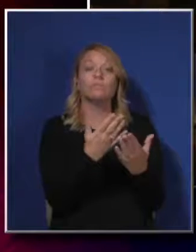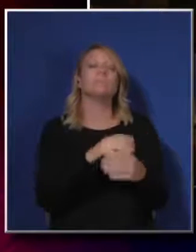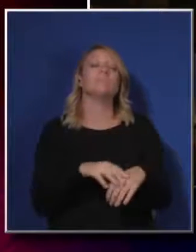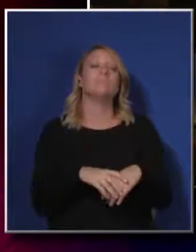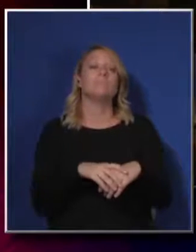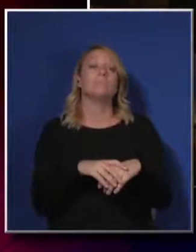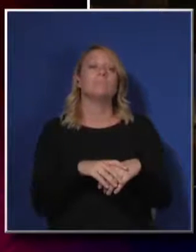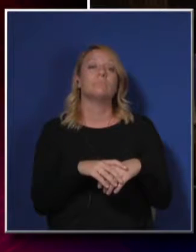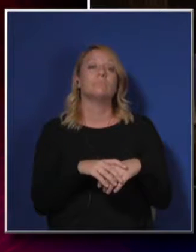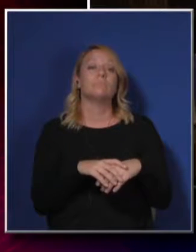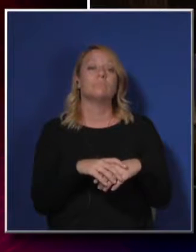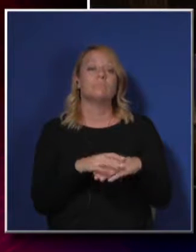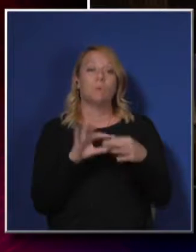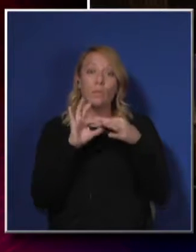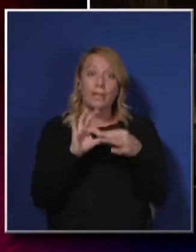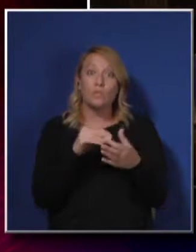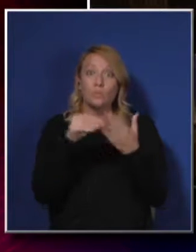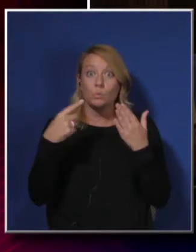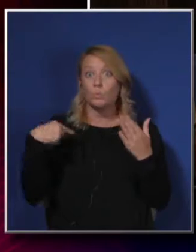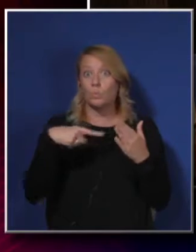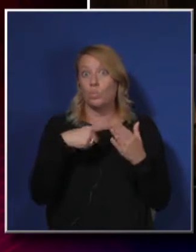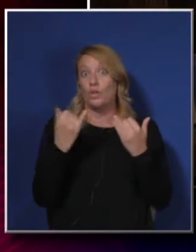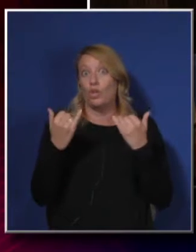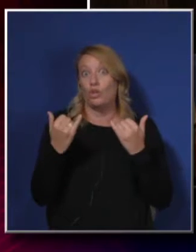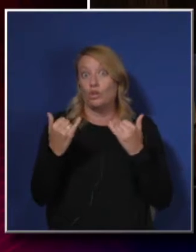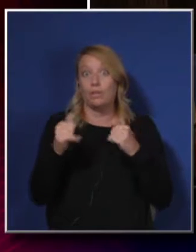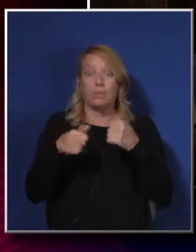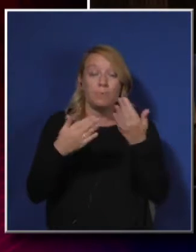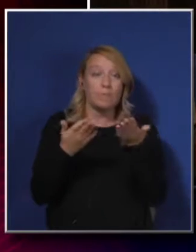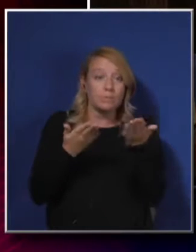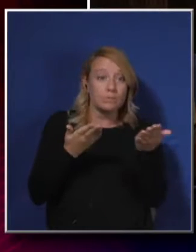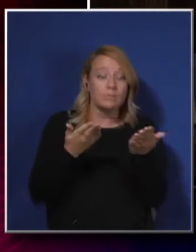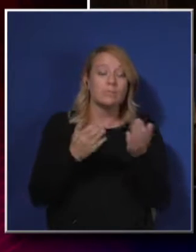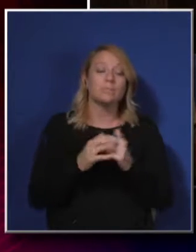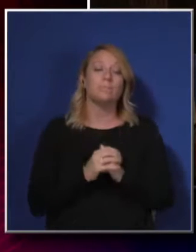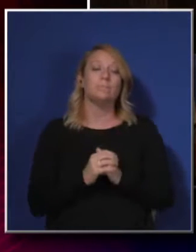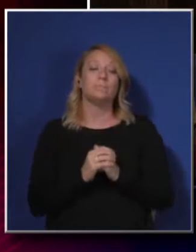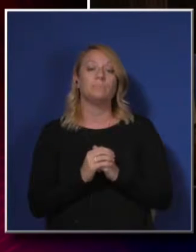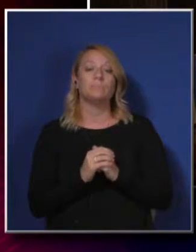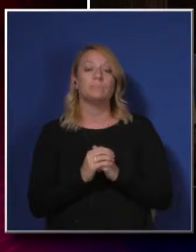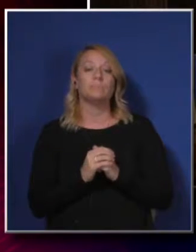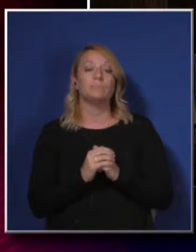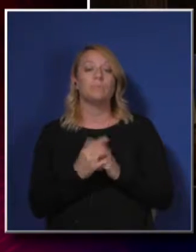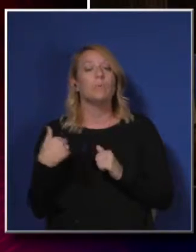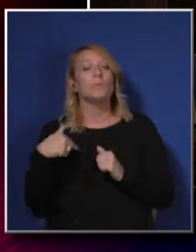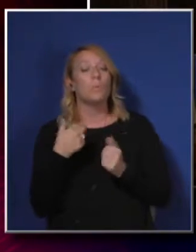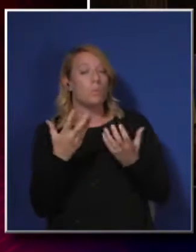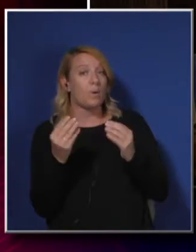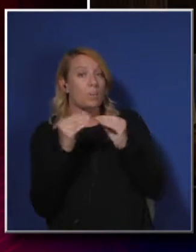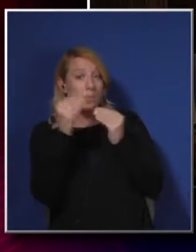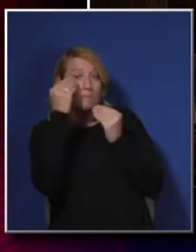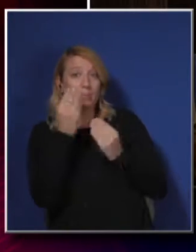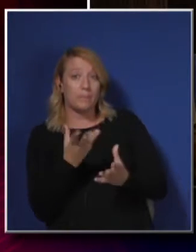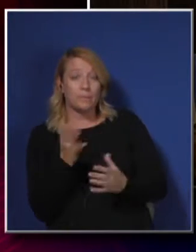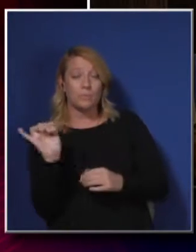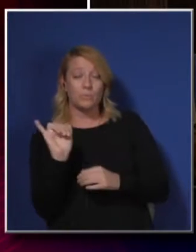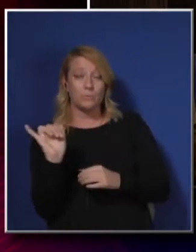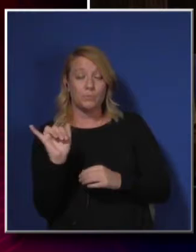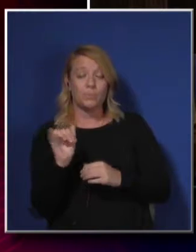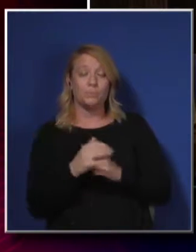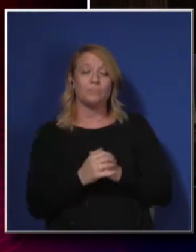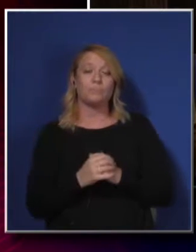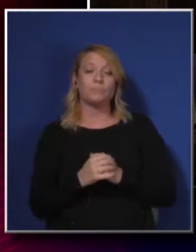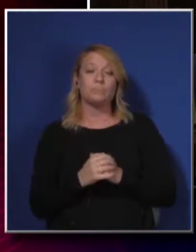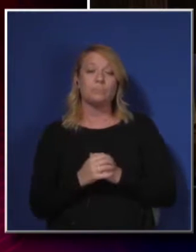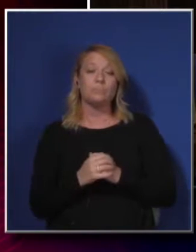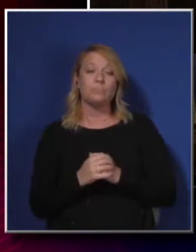that we currently serve. And then we would also like further information on the